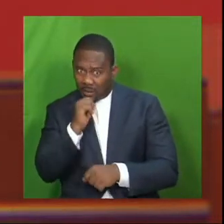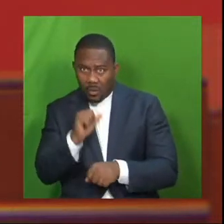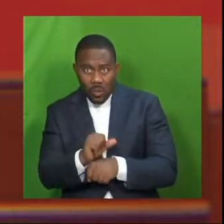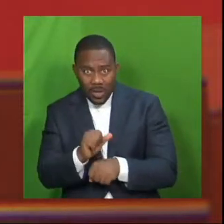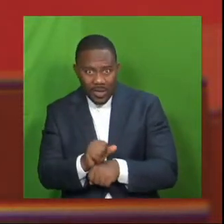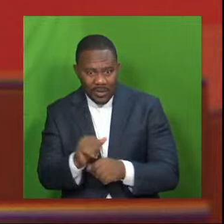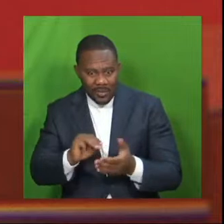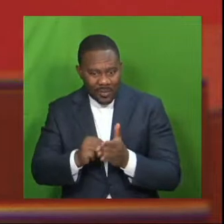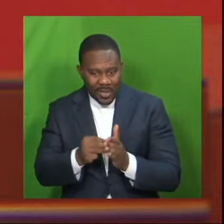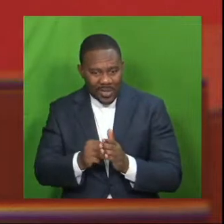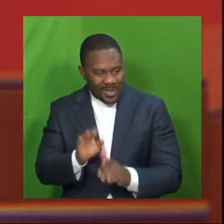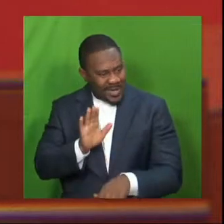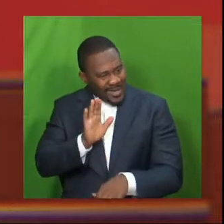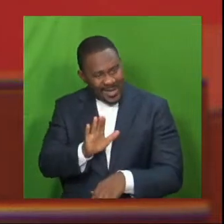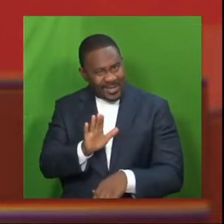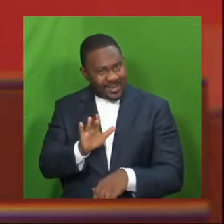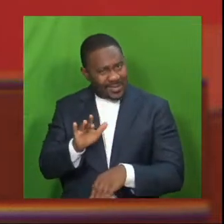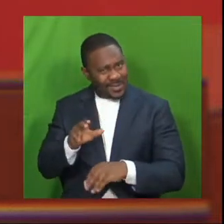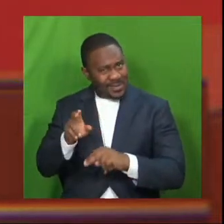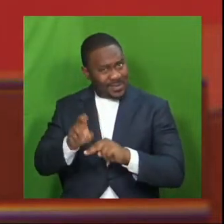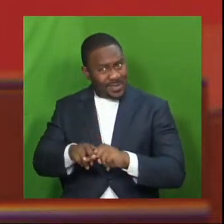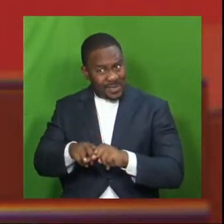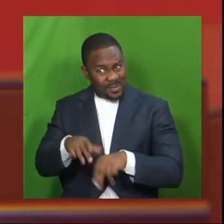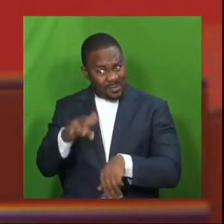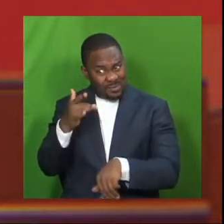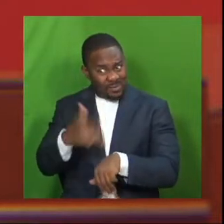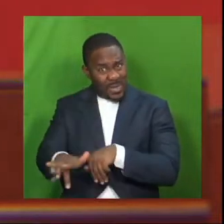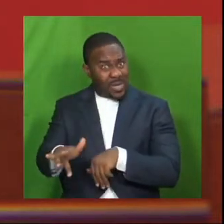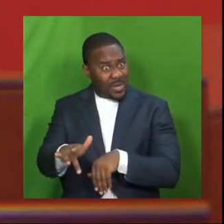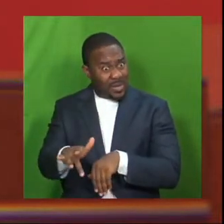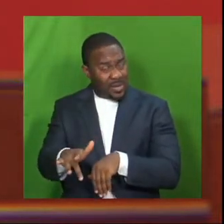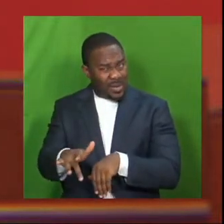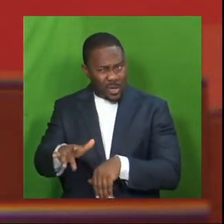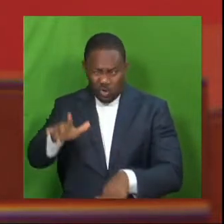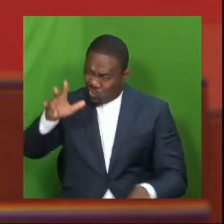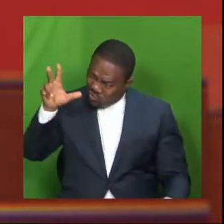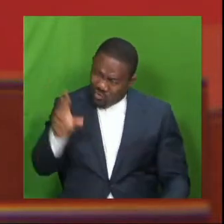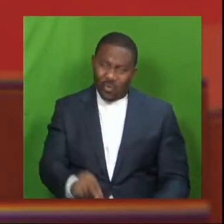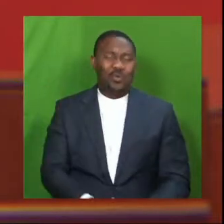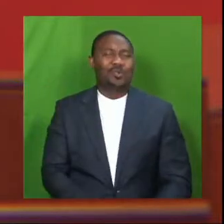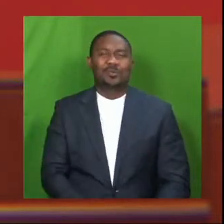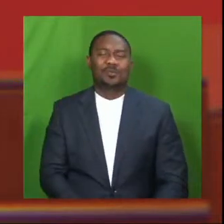seat? Is that what the law is meant to do? Please.